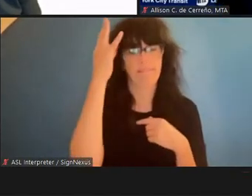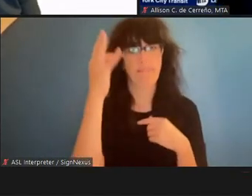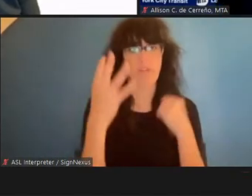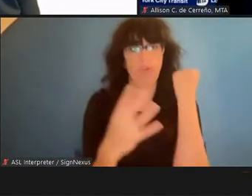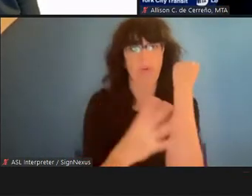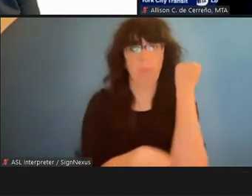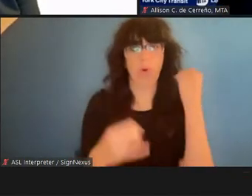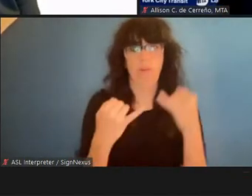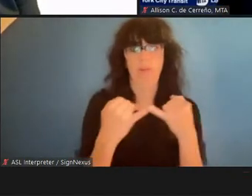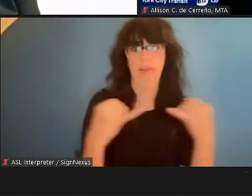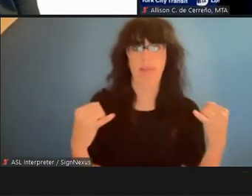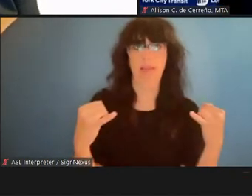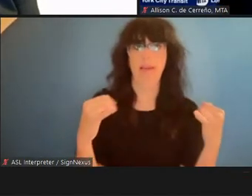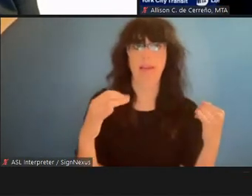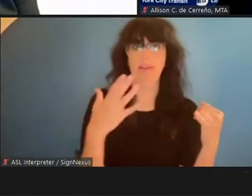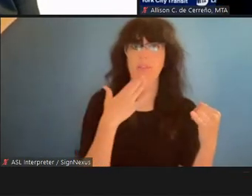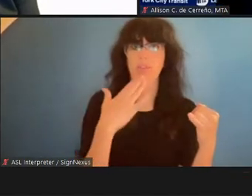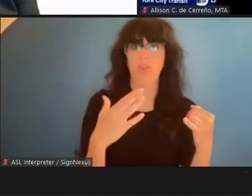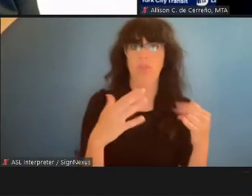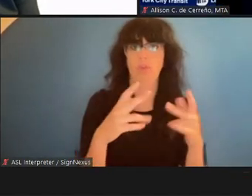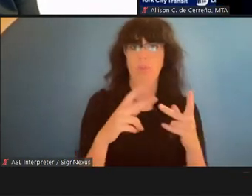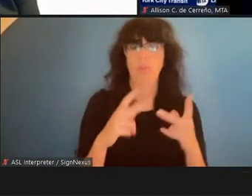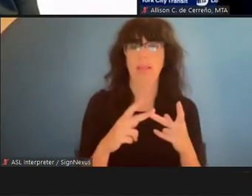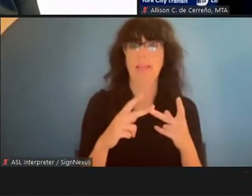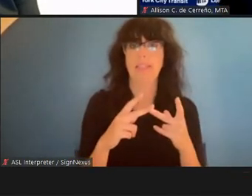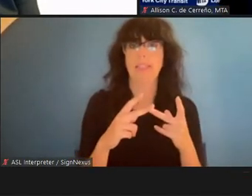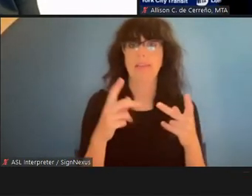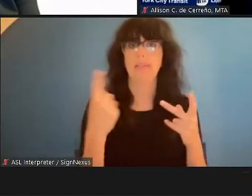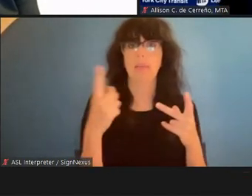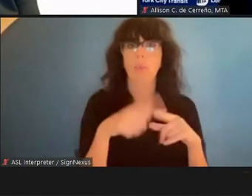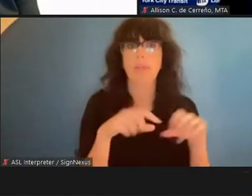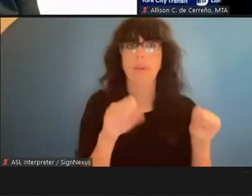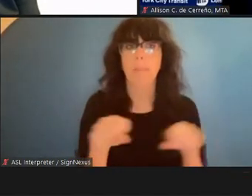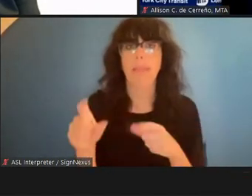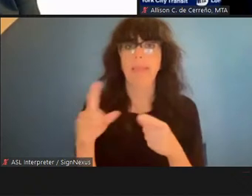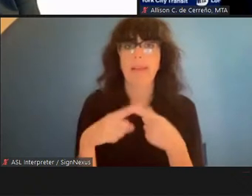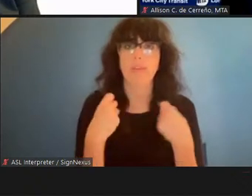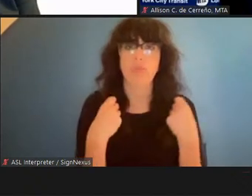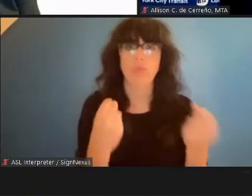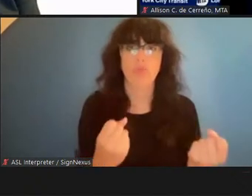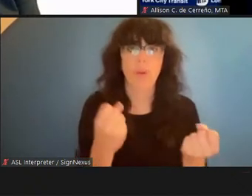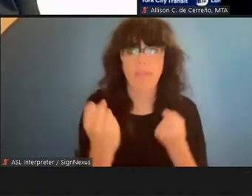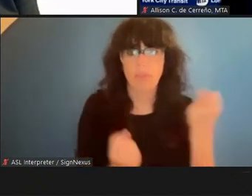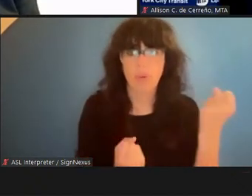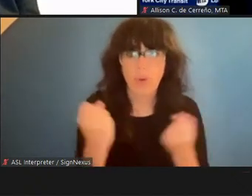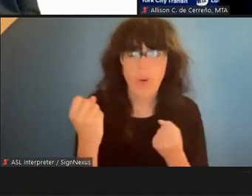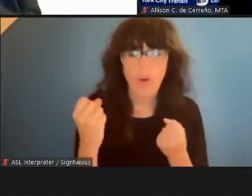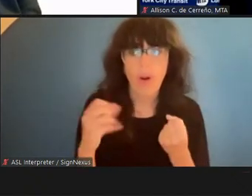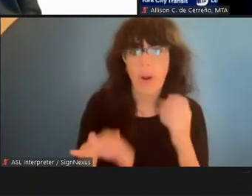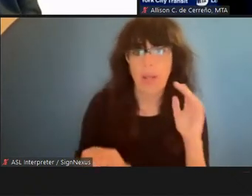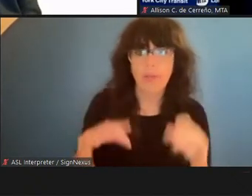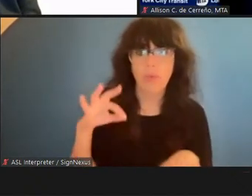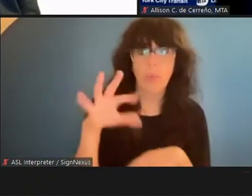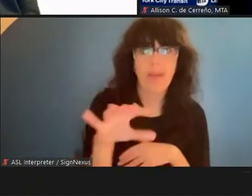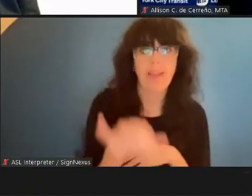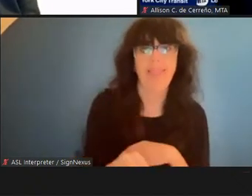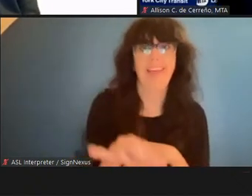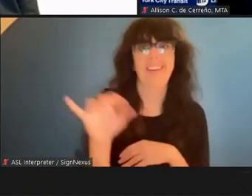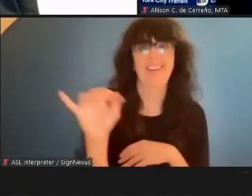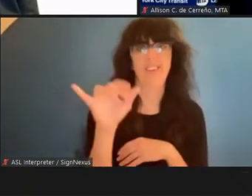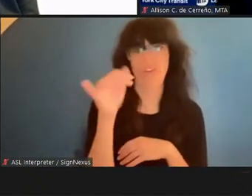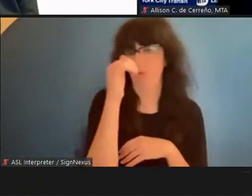place to draw a line of someone's ability to drive a car and be able to pay this congestion pricing is also